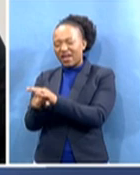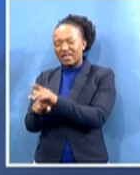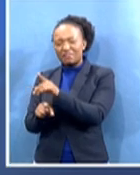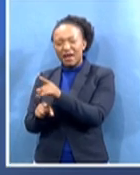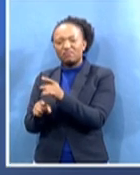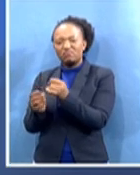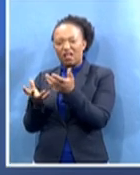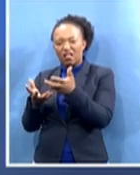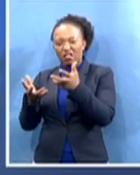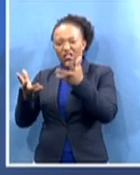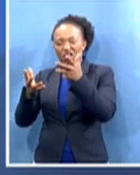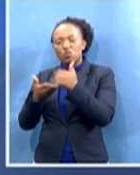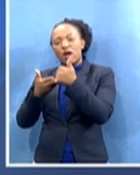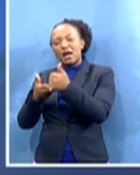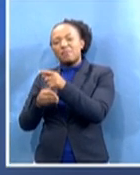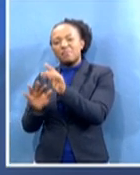I think the first